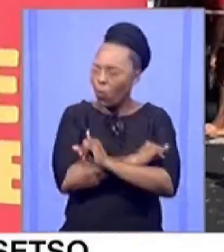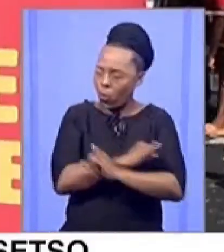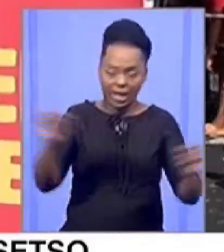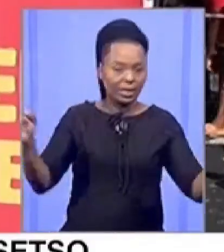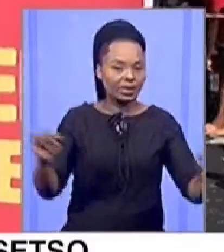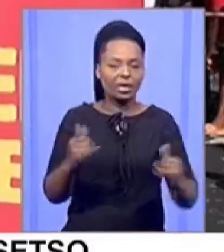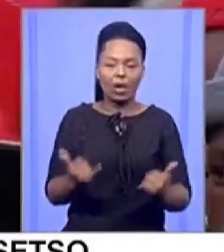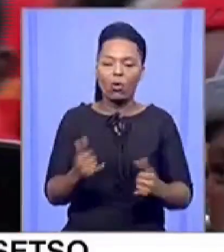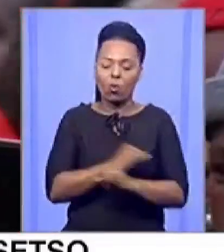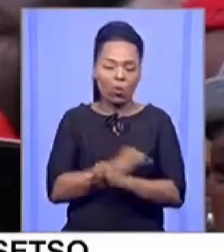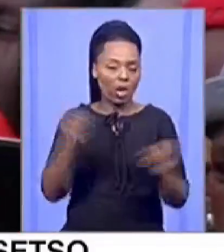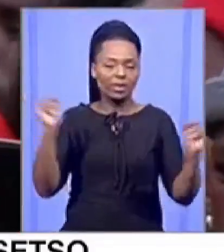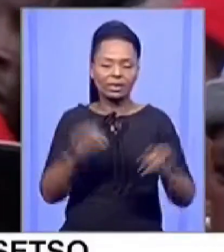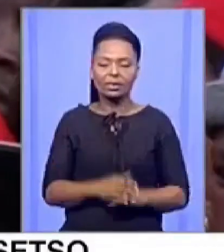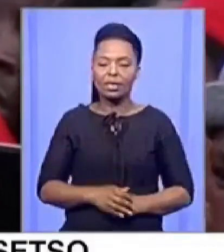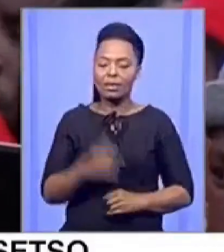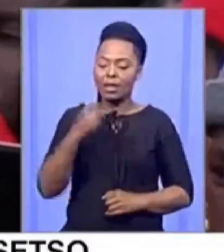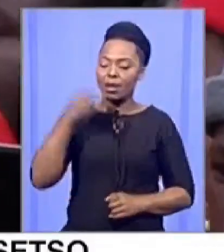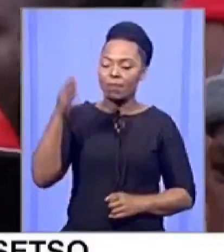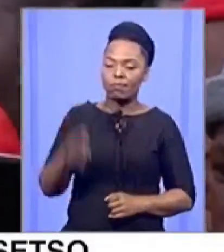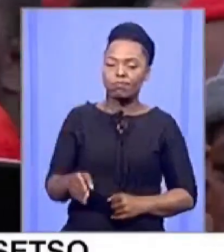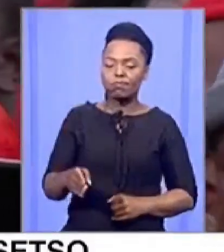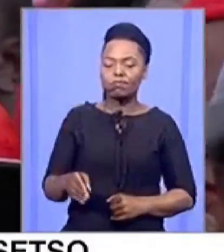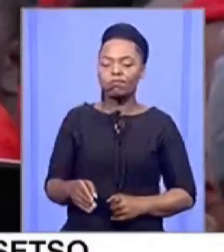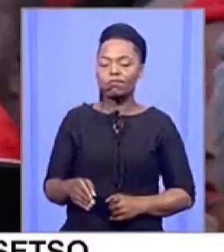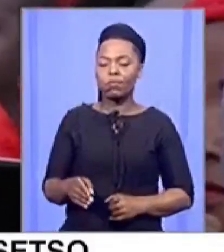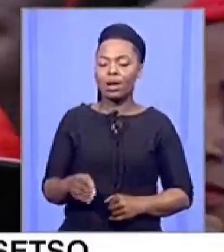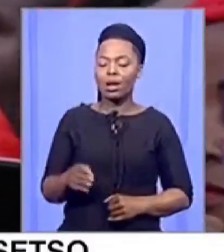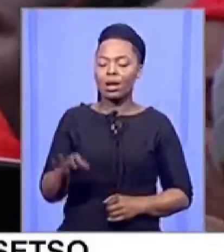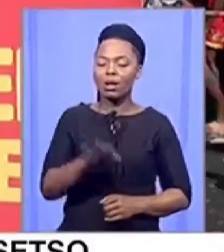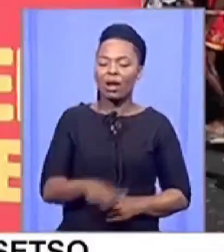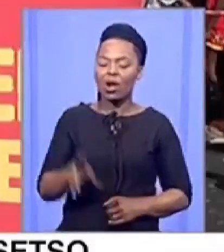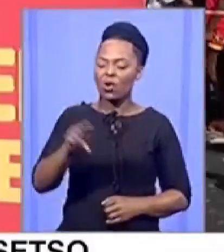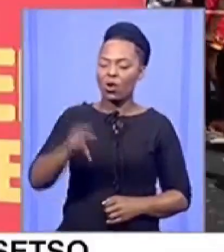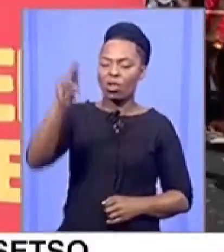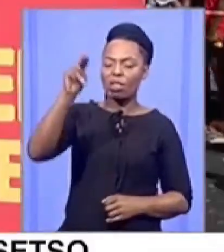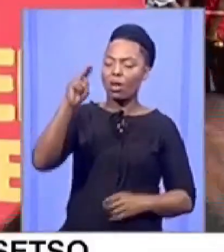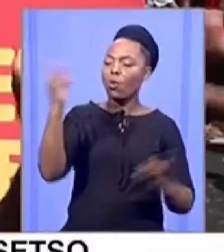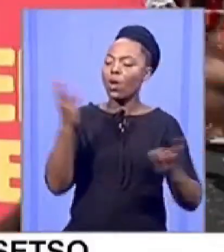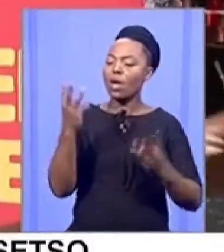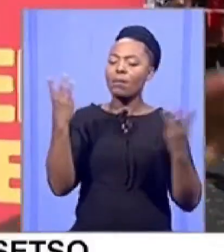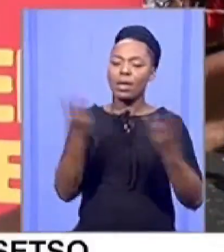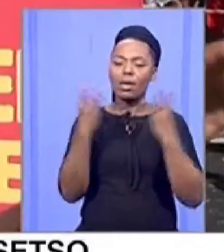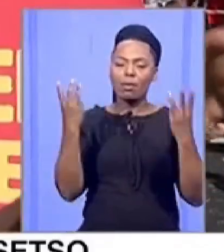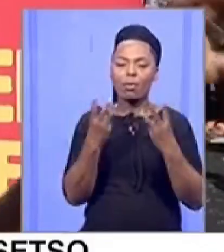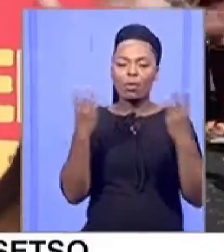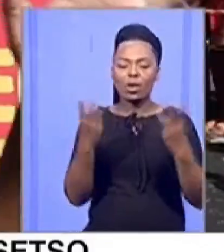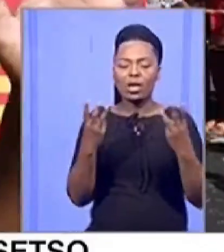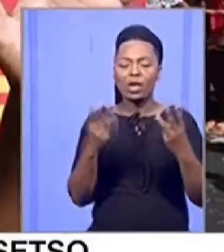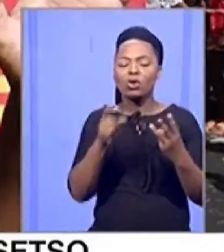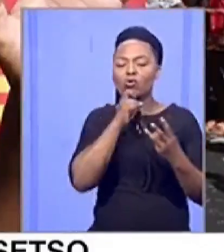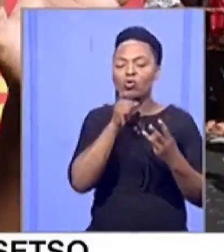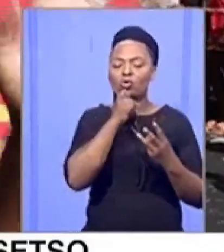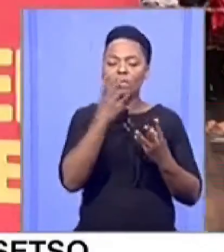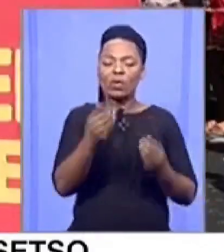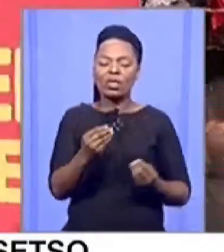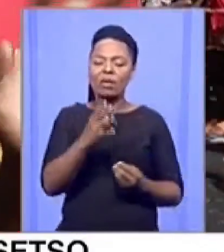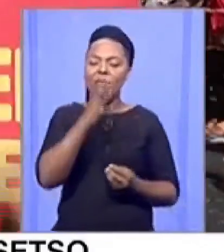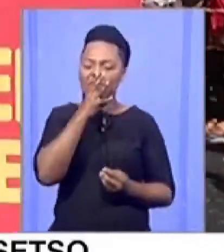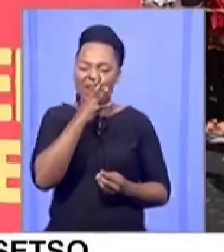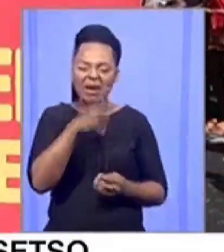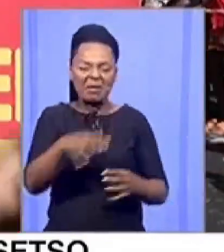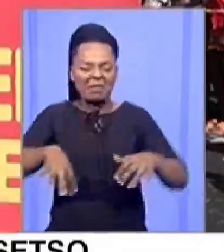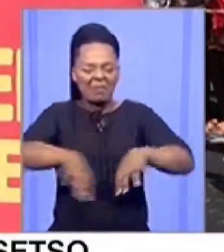that. I was in Northern where our people live with piles of